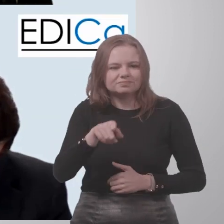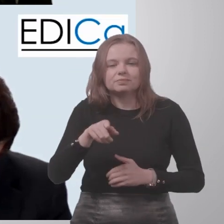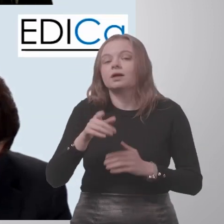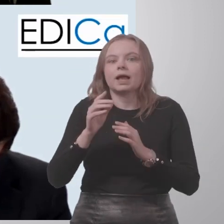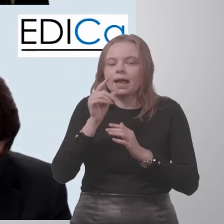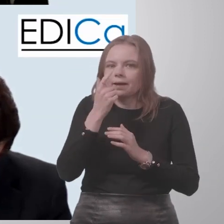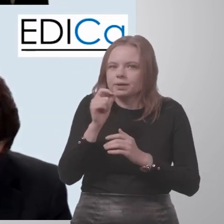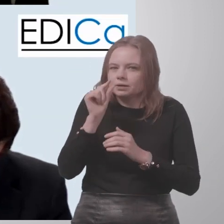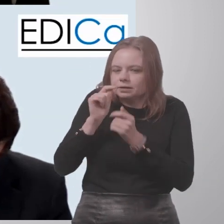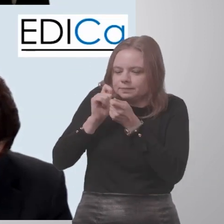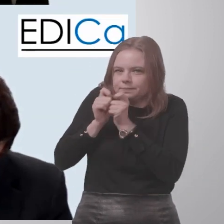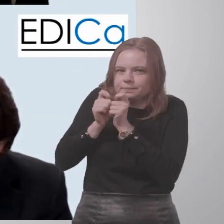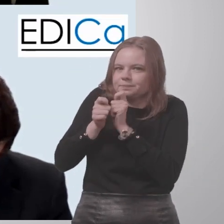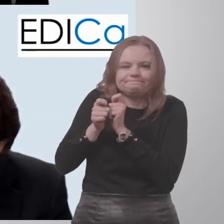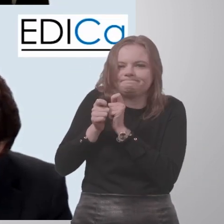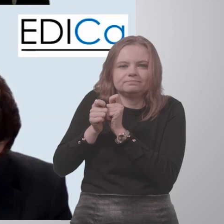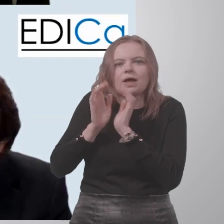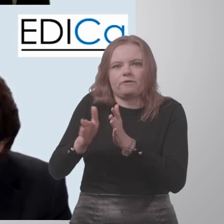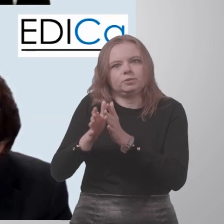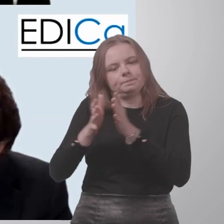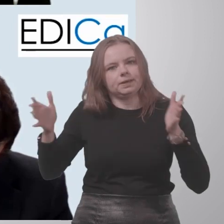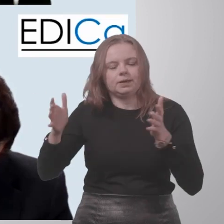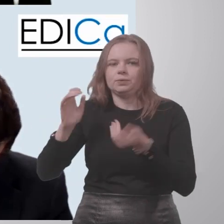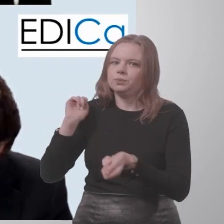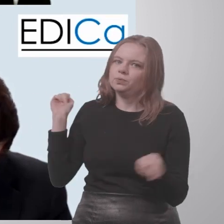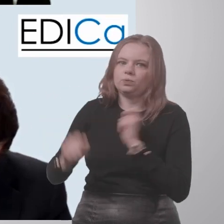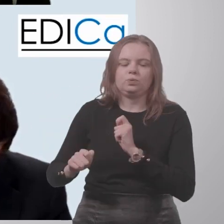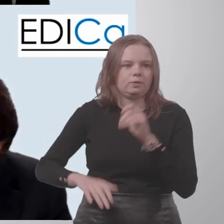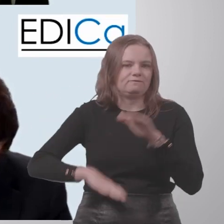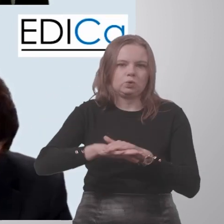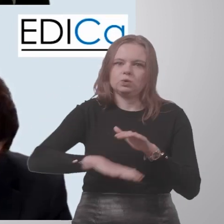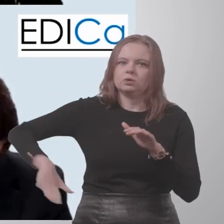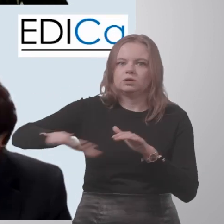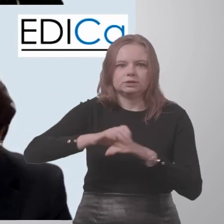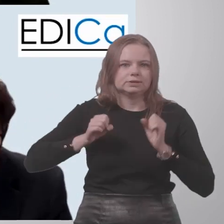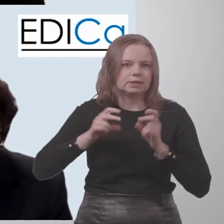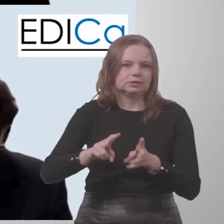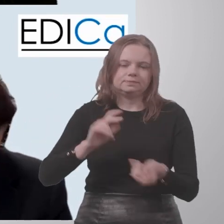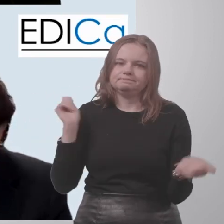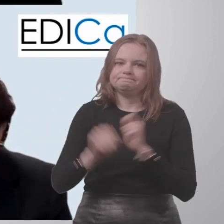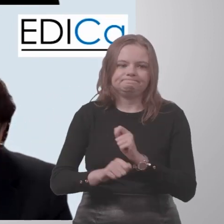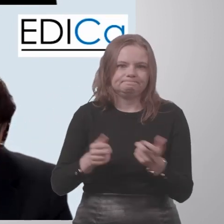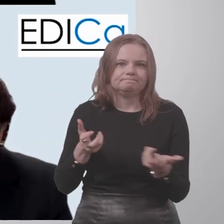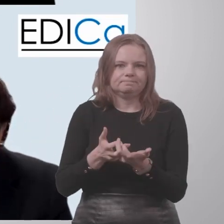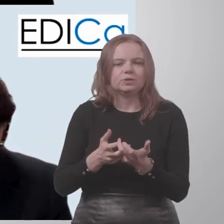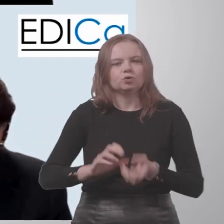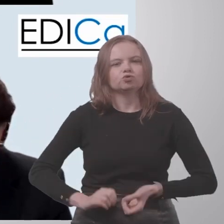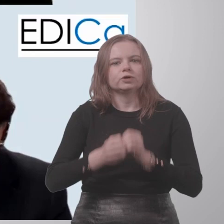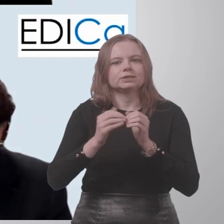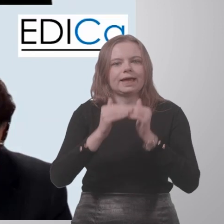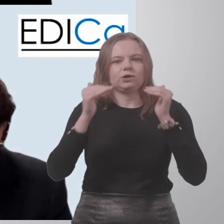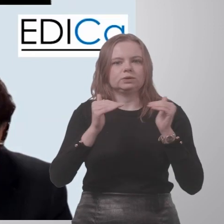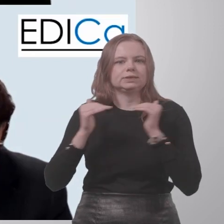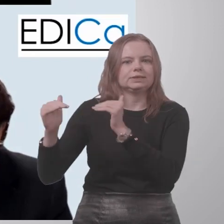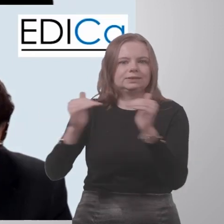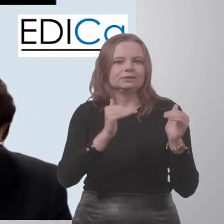to be whole-scale systemic changes if we really want to create equity across the system. And that, for me, is one of the main challenges that we will